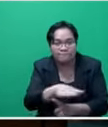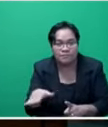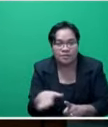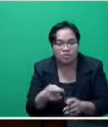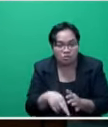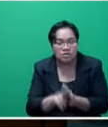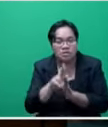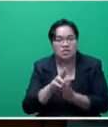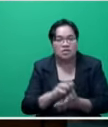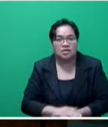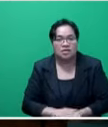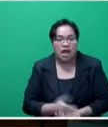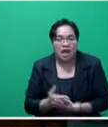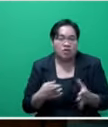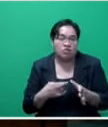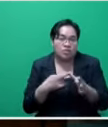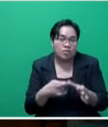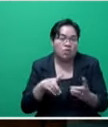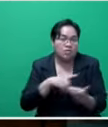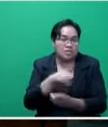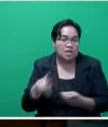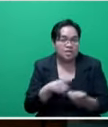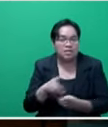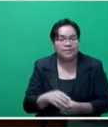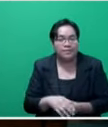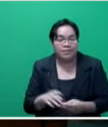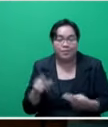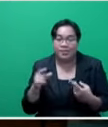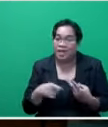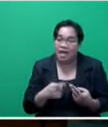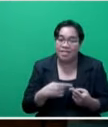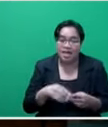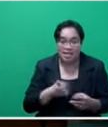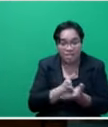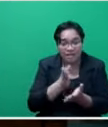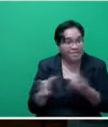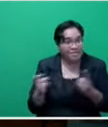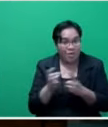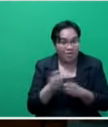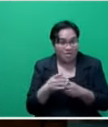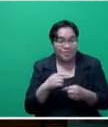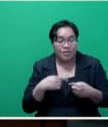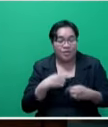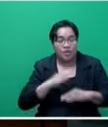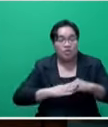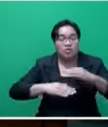disasters. Mr. Speaker, sir, another critical service that government provides